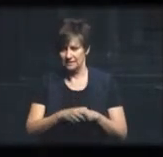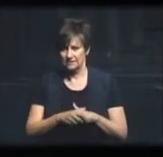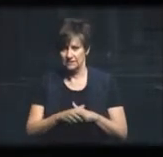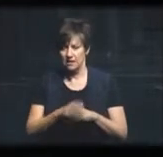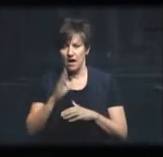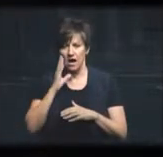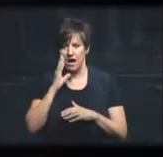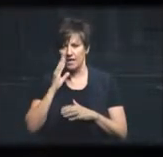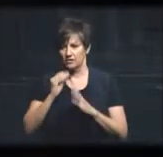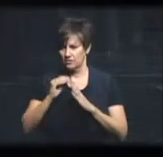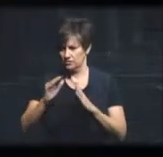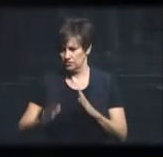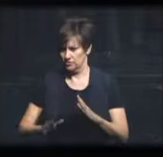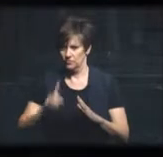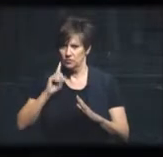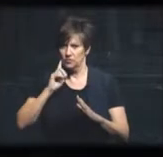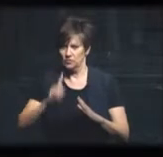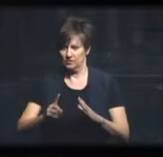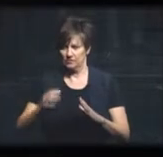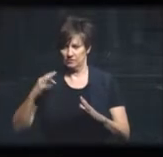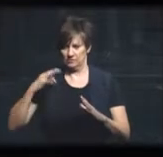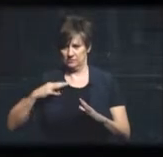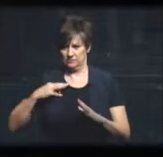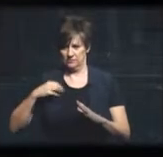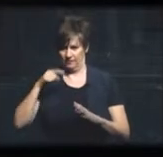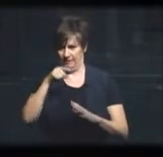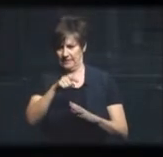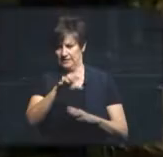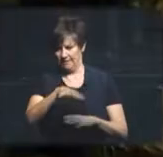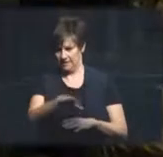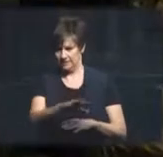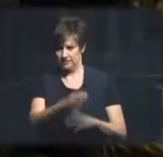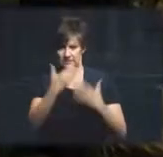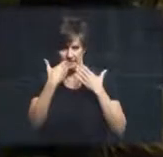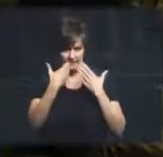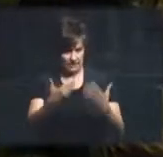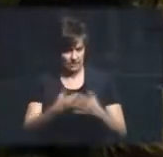know our students are going to really thrive in this new space, so thank you.